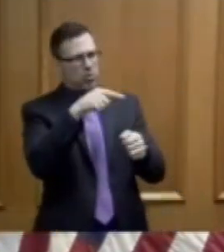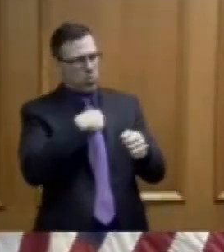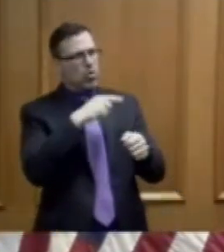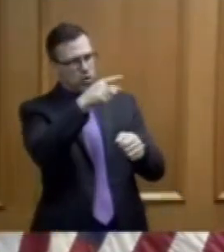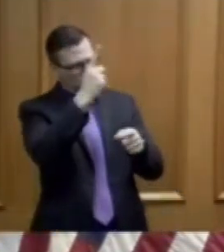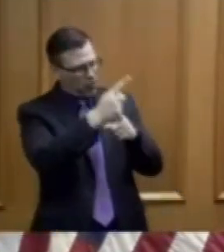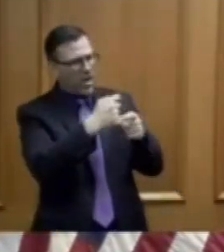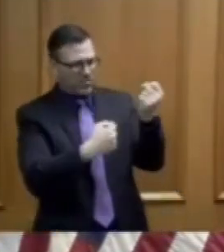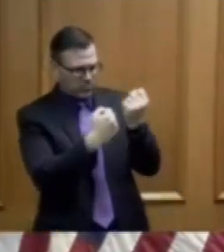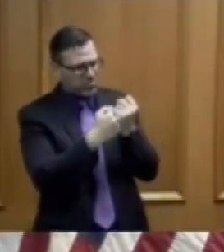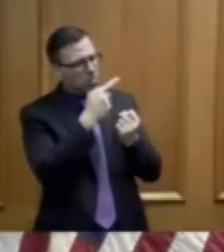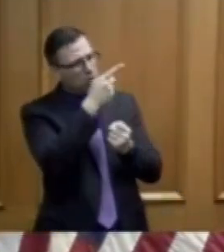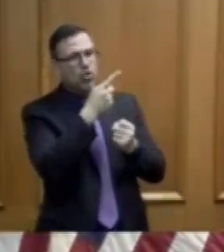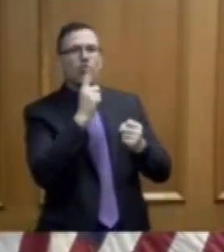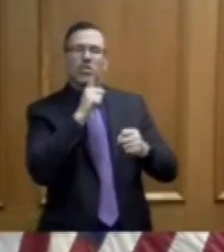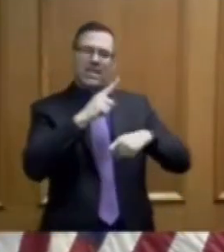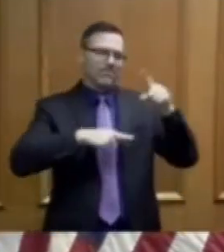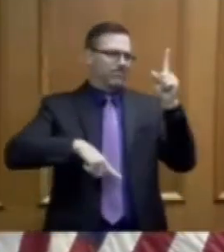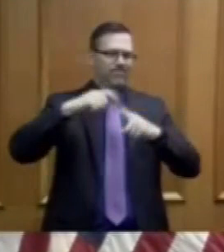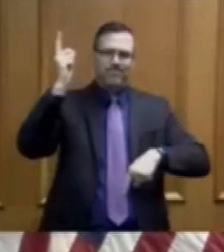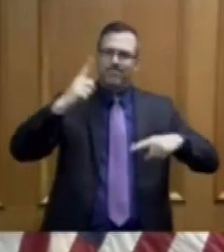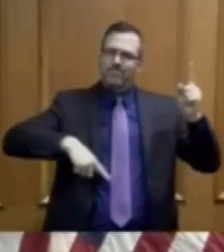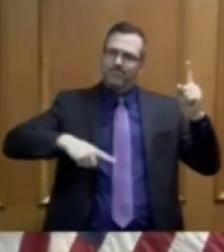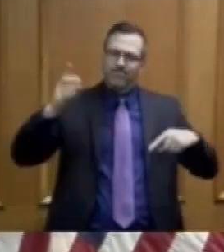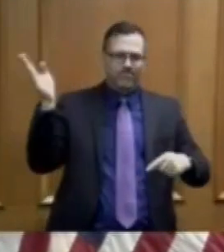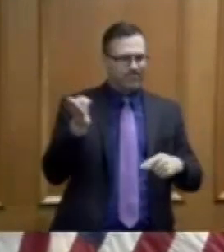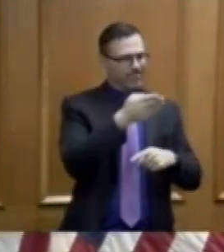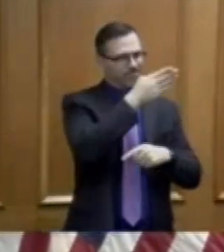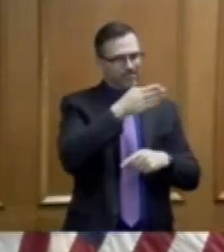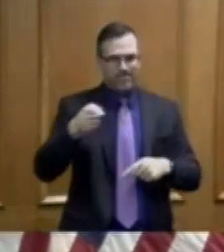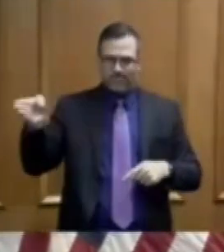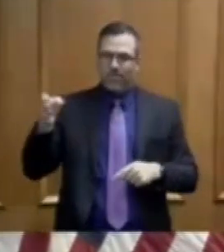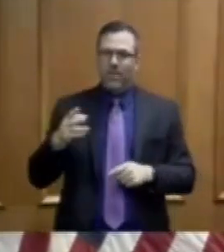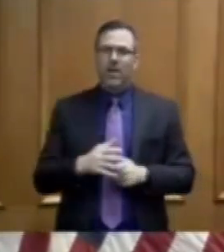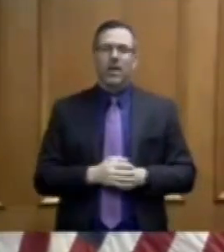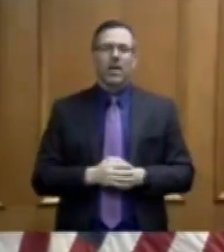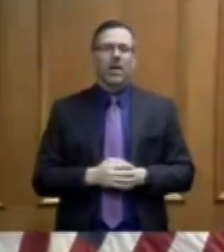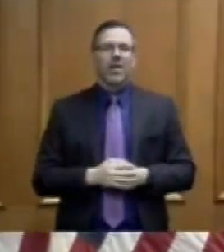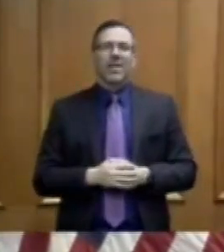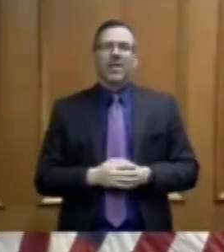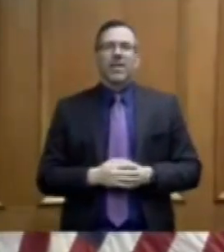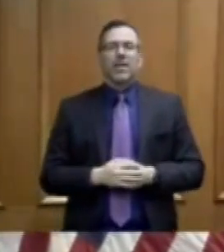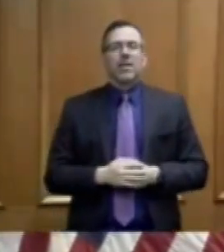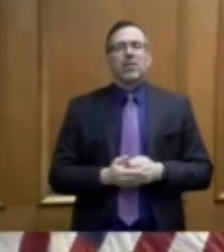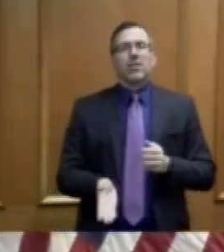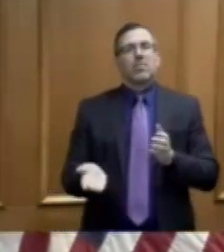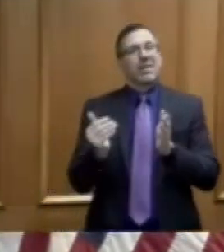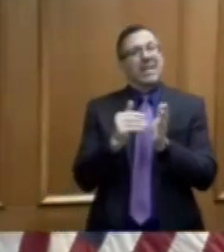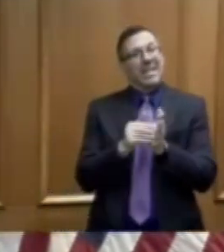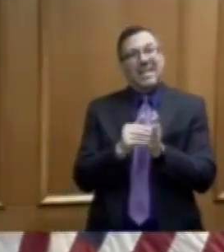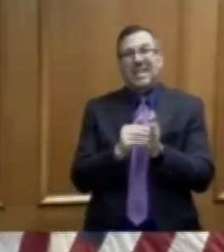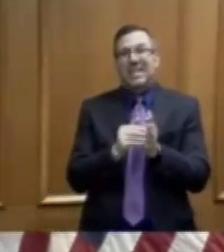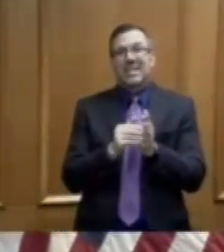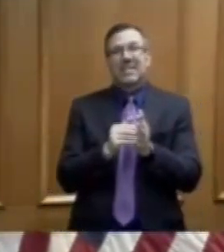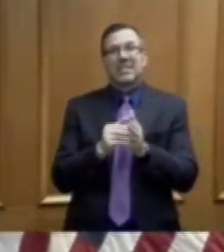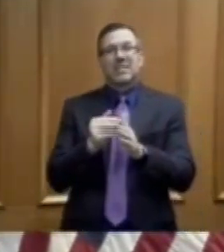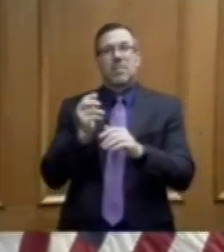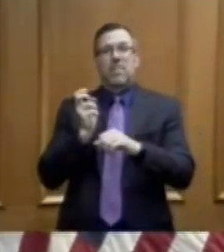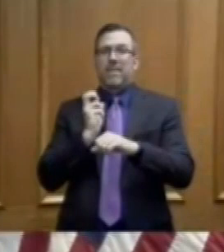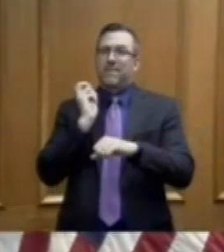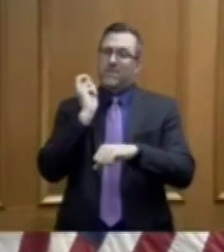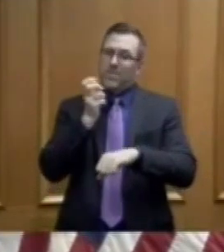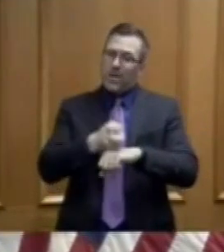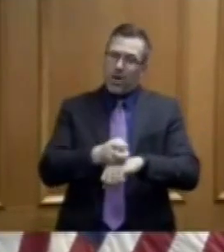of views, and they vary widely, but as I said before, discernment is difficult when there is so